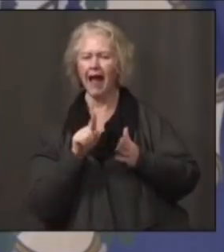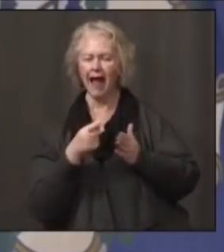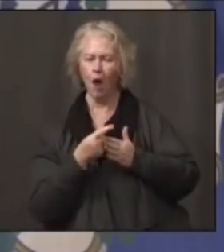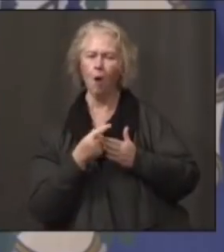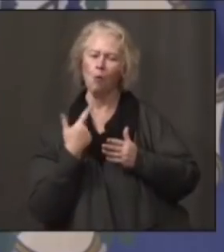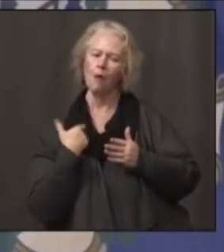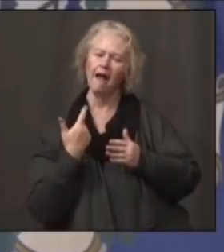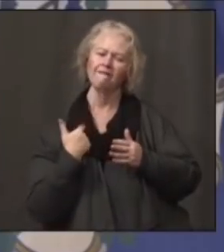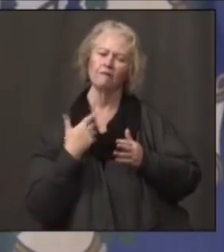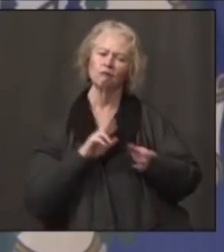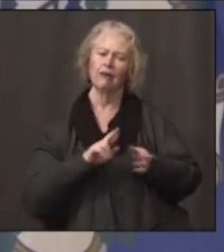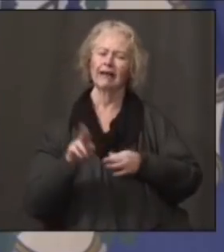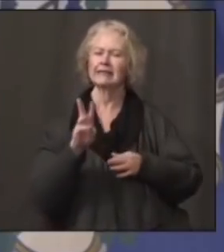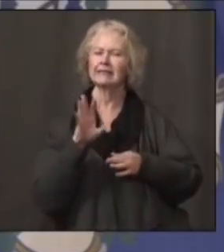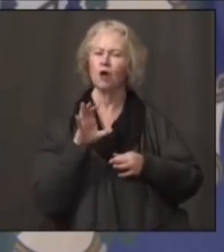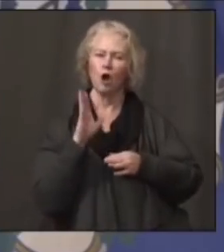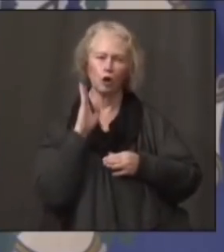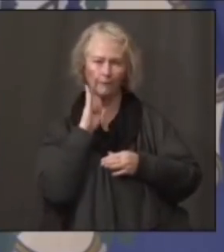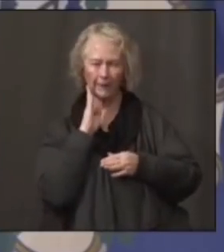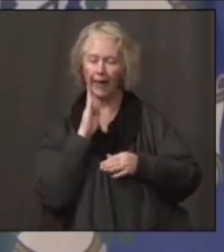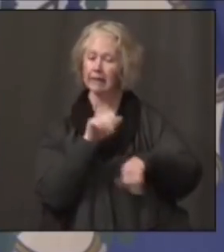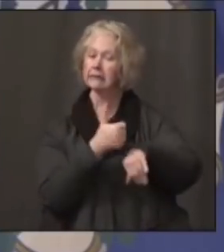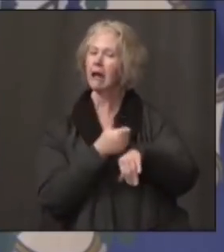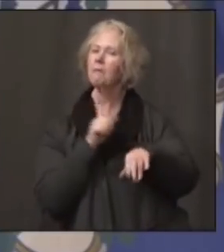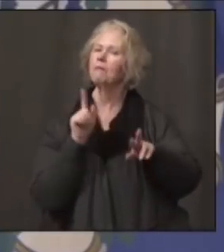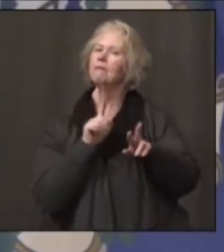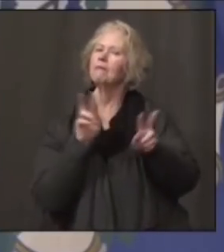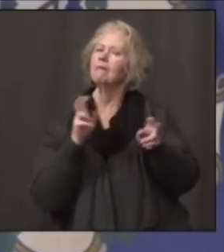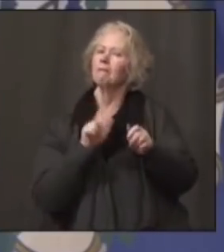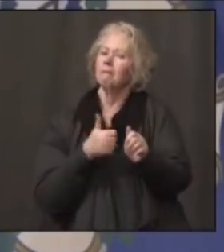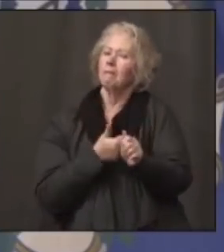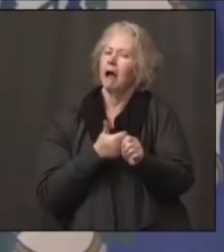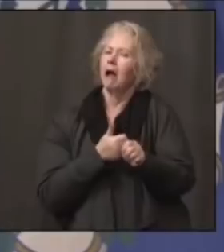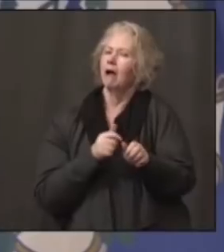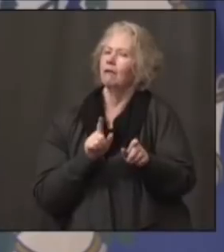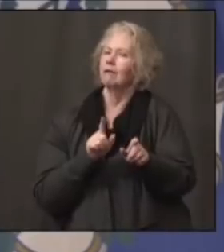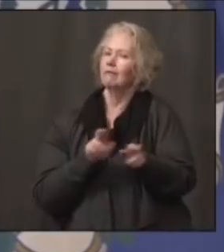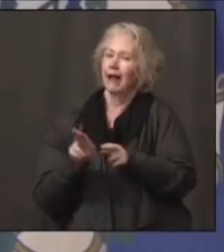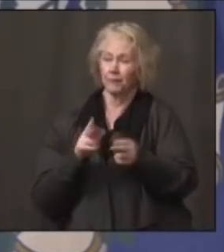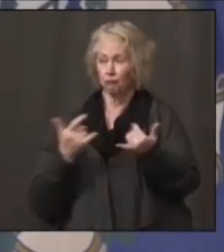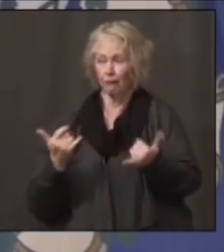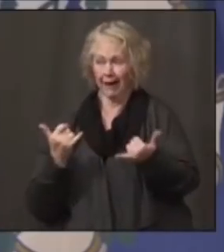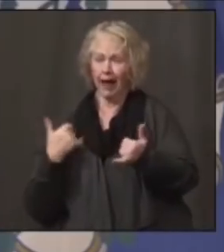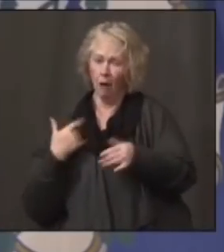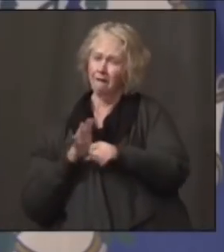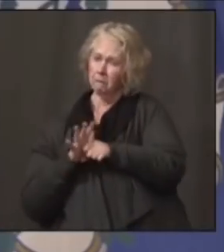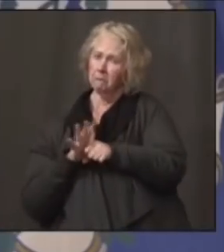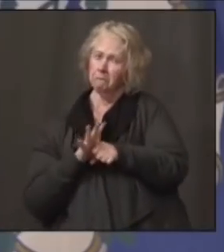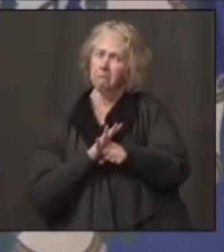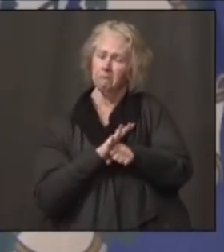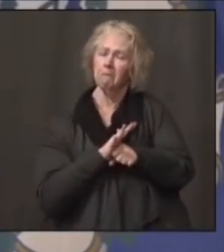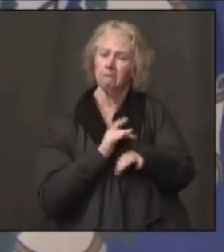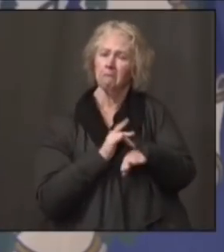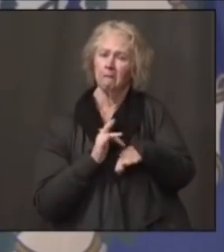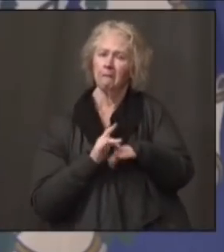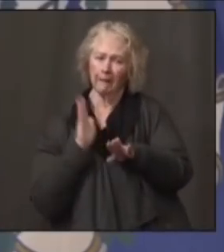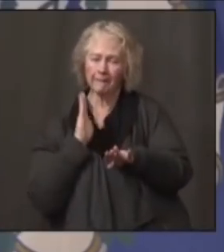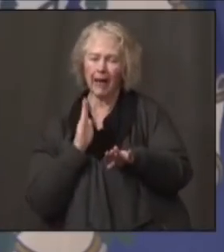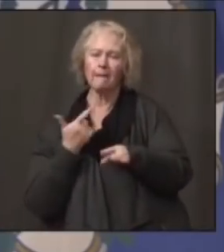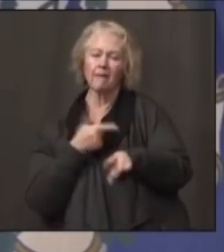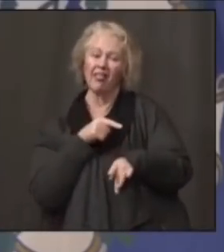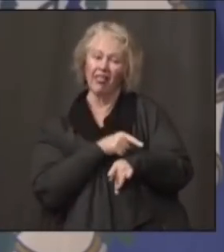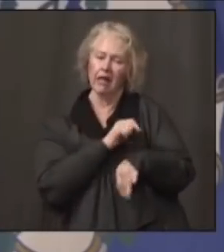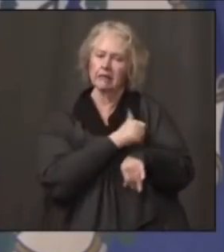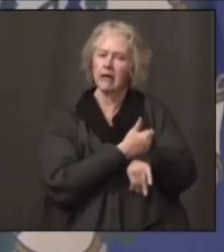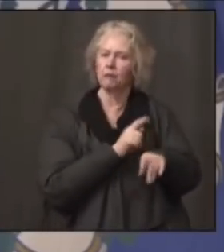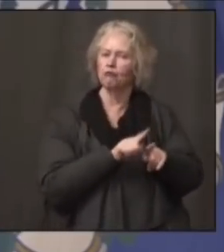600 beds. That's purely precautionary. As I said before, right now we still have pretty good capacity. But let's be prepared.